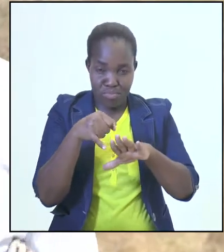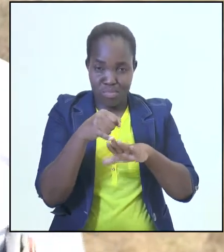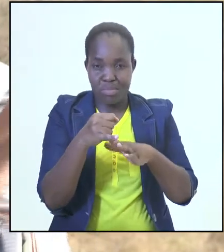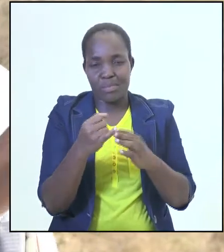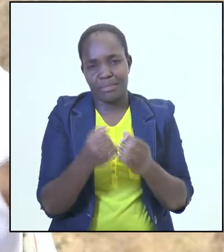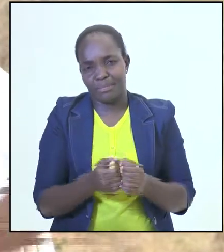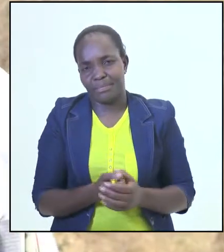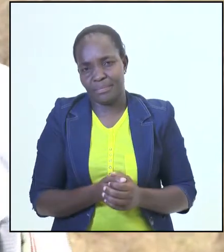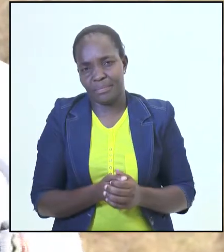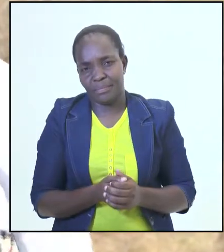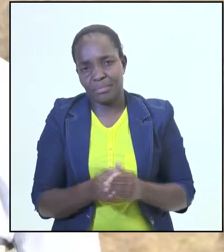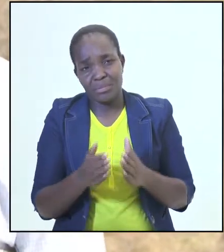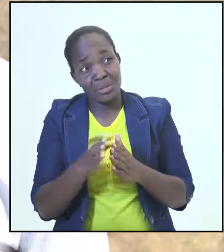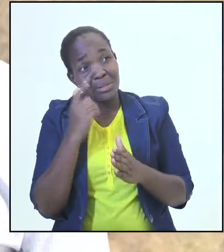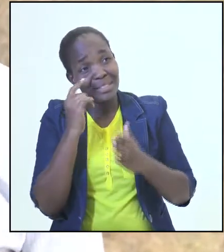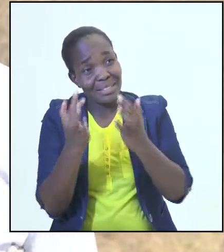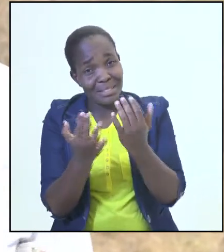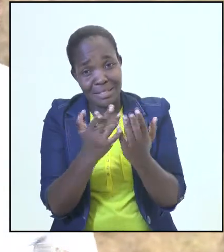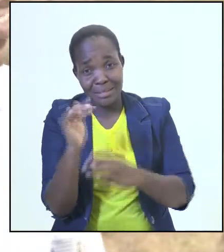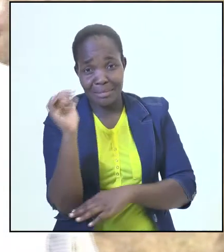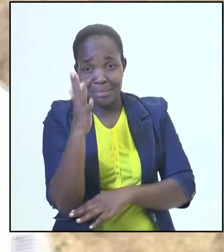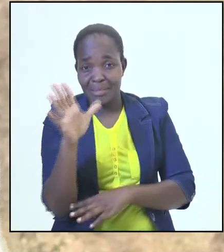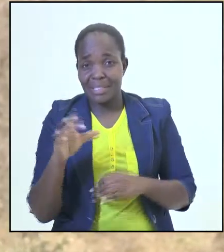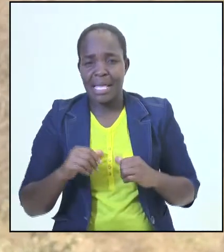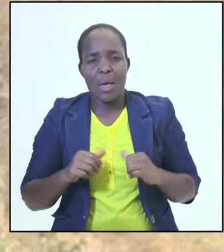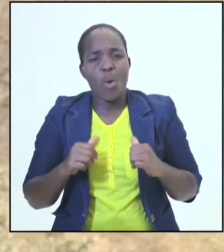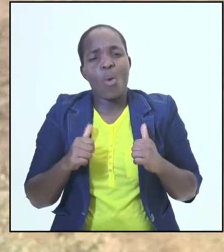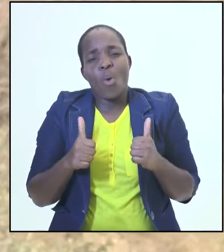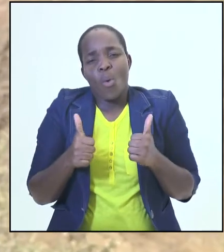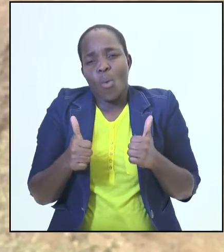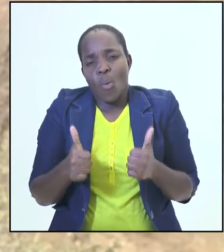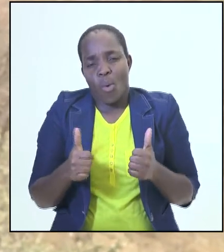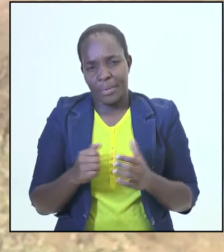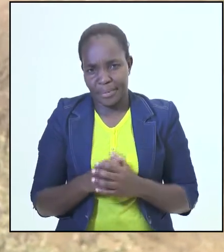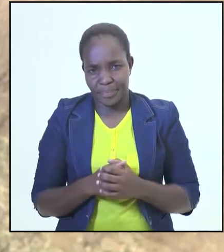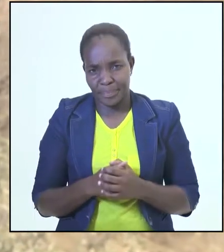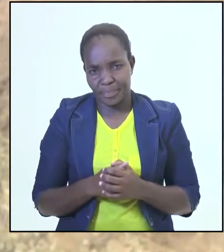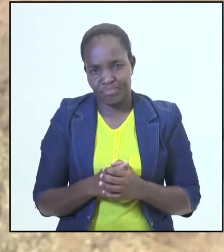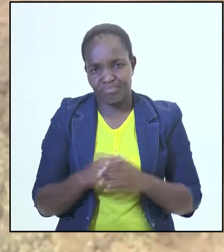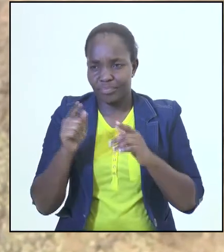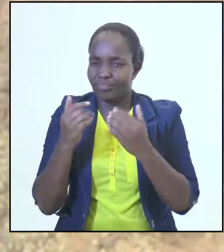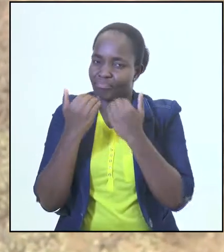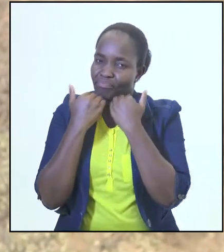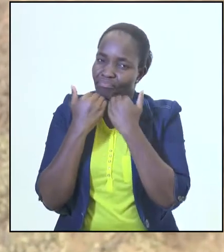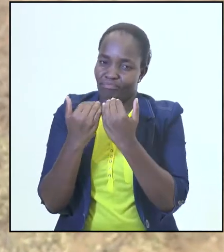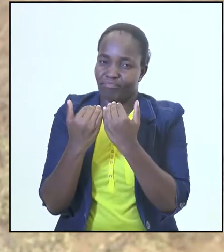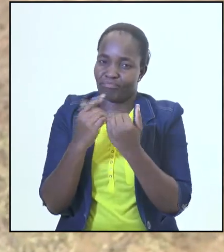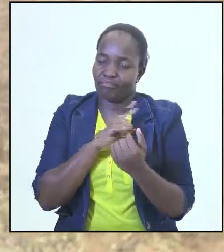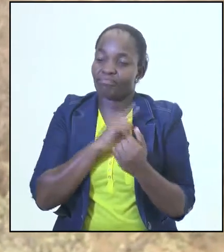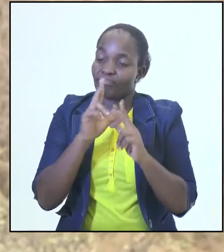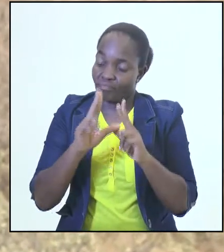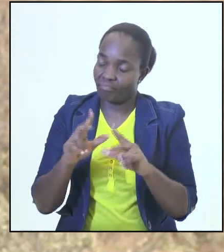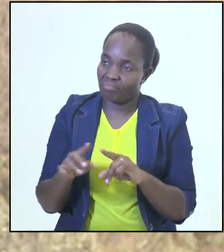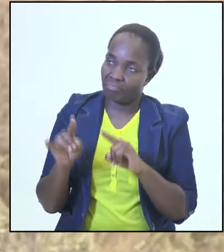Can you see the green plants? Yeah. It's healthy, and psychologically, it is very important for people. Yeah.